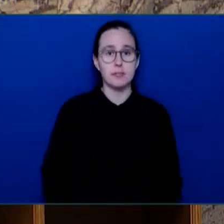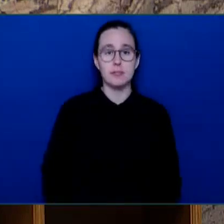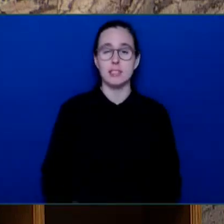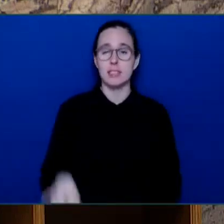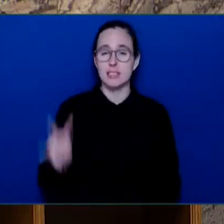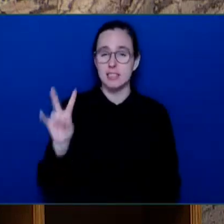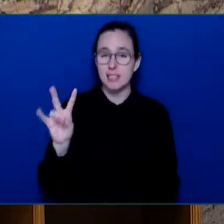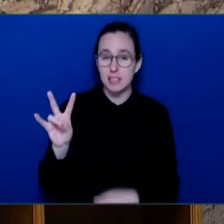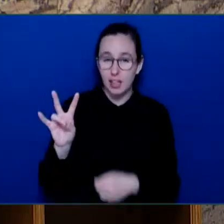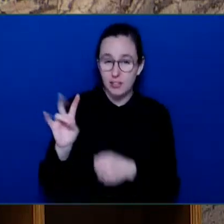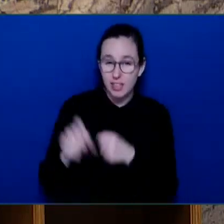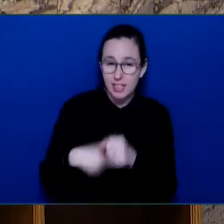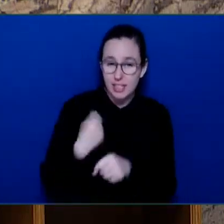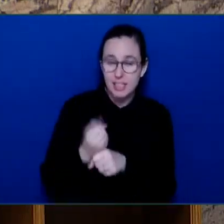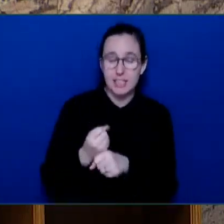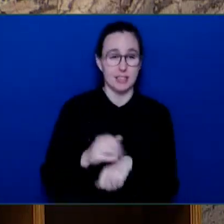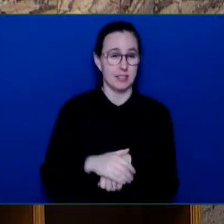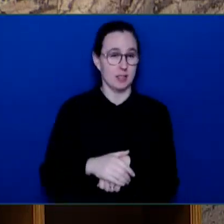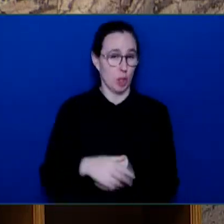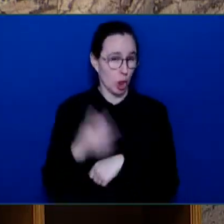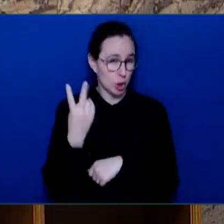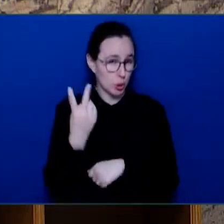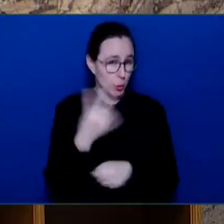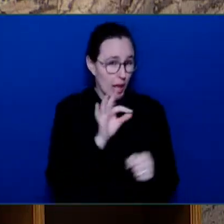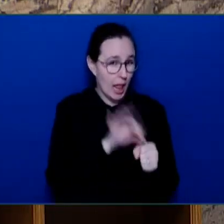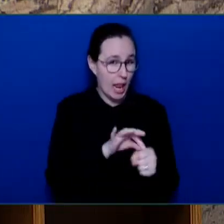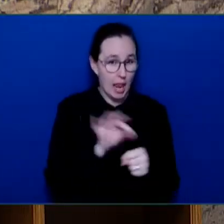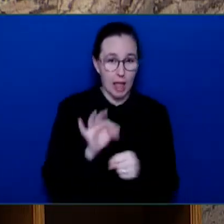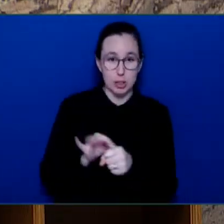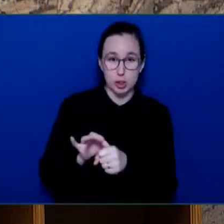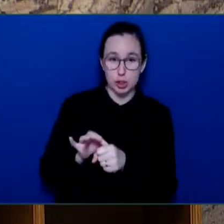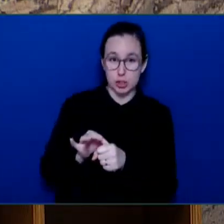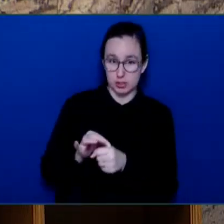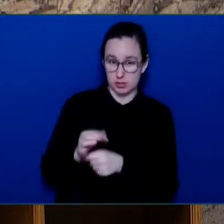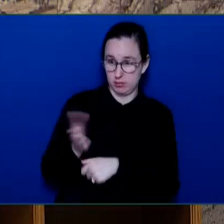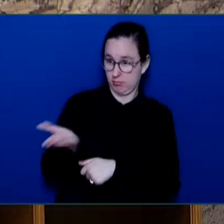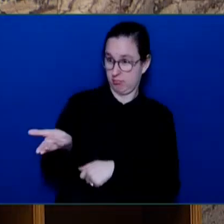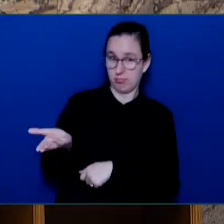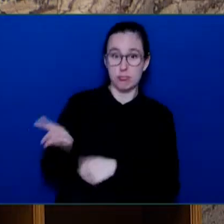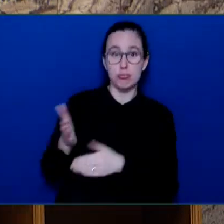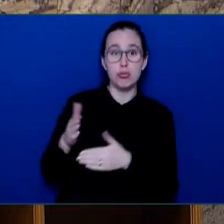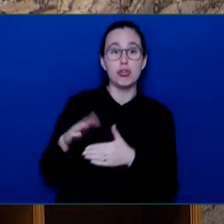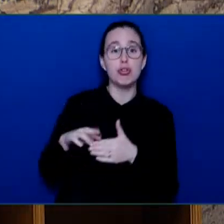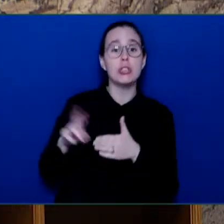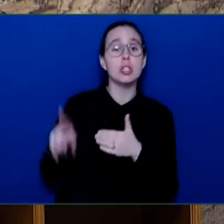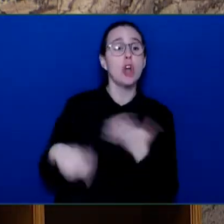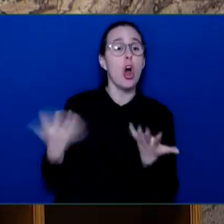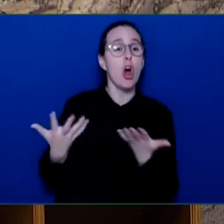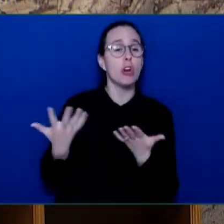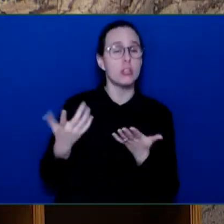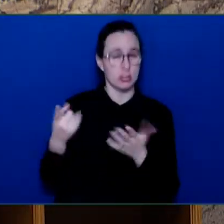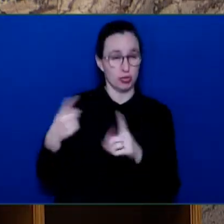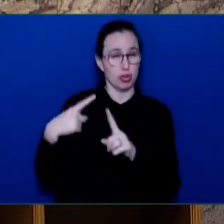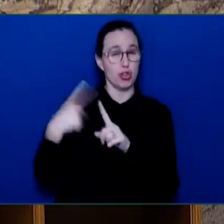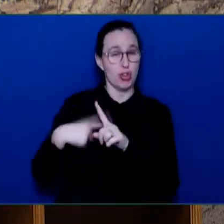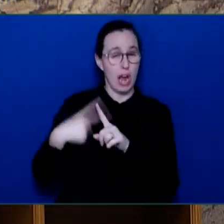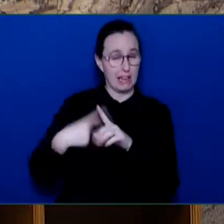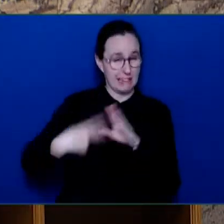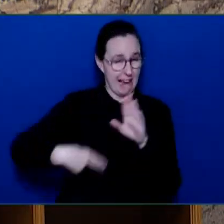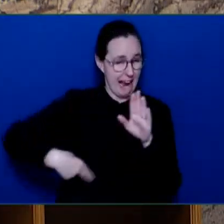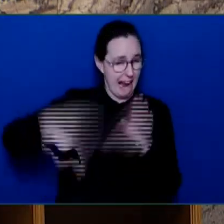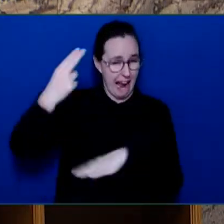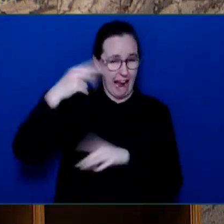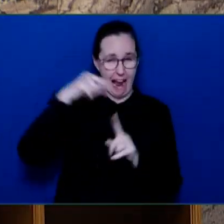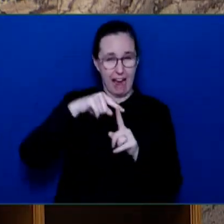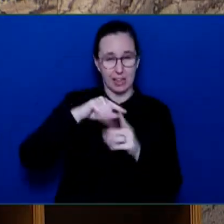highest rents in Canada and the worst housing affordability in all of North America. Since